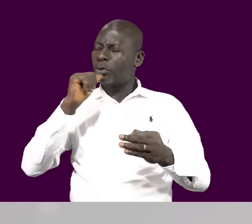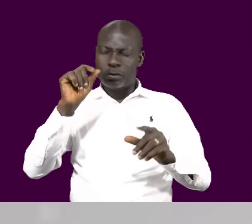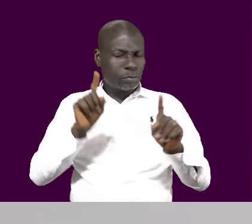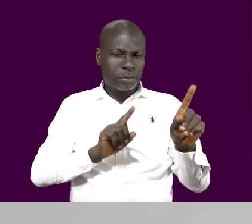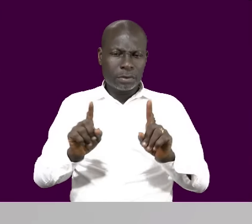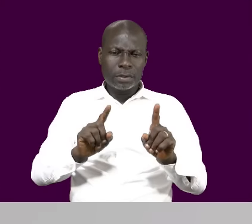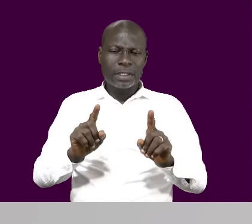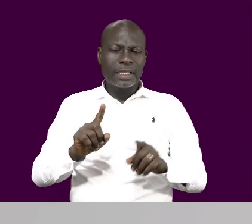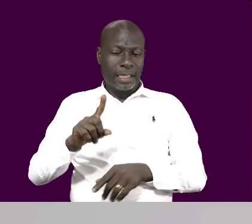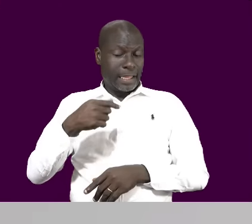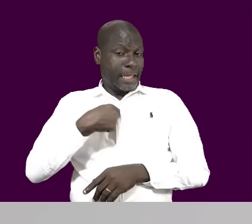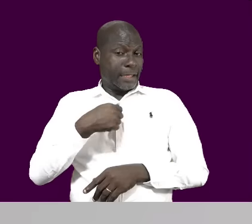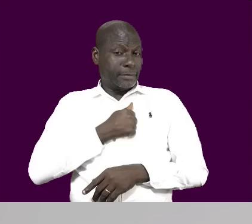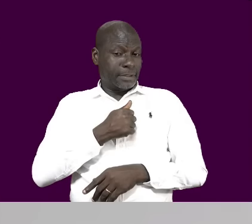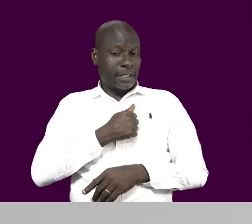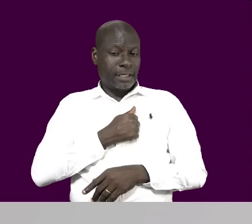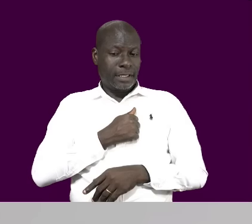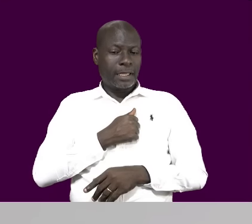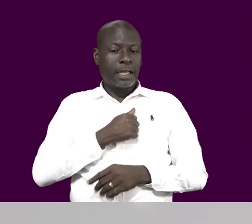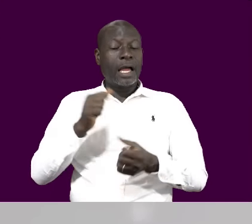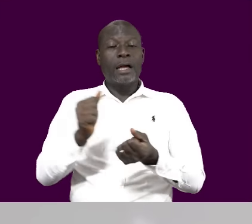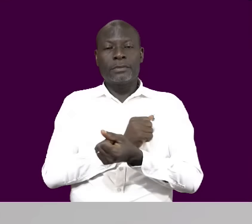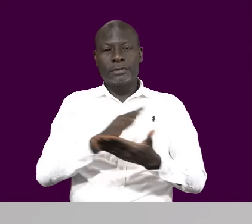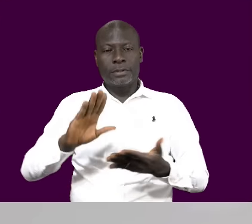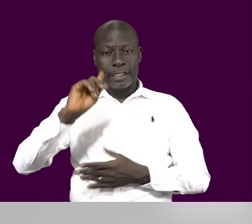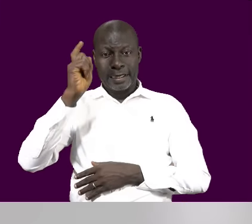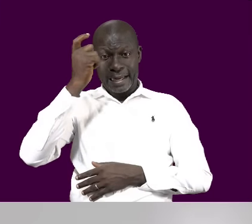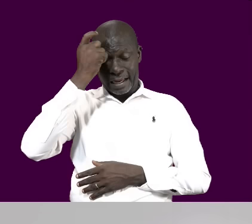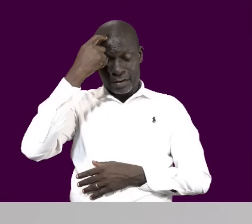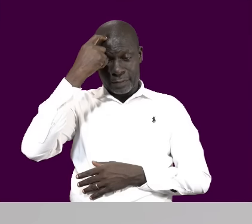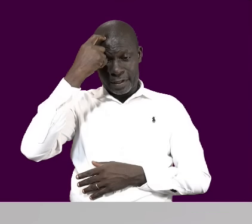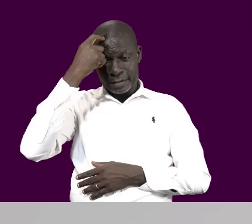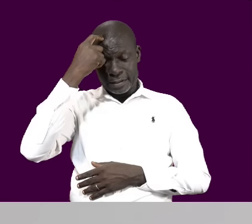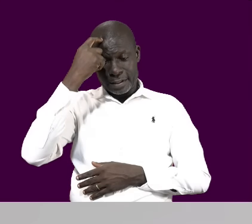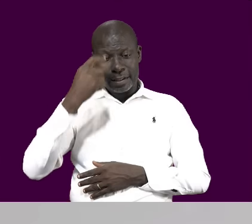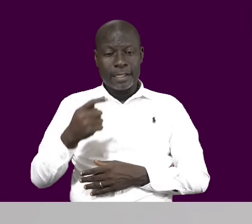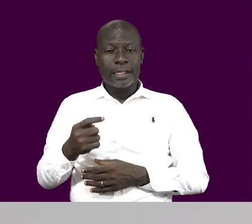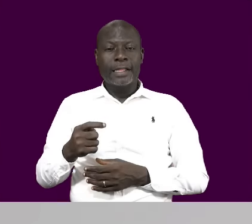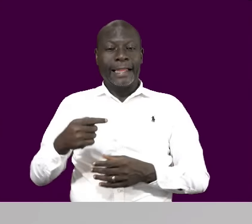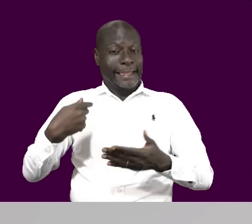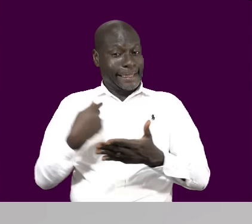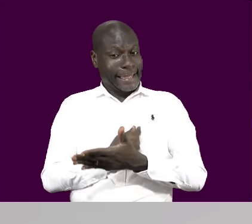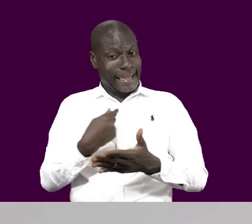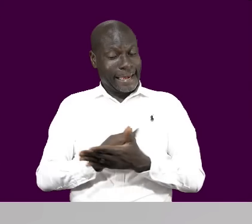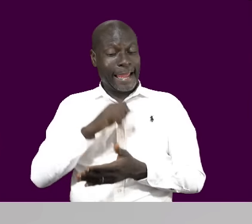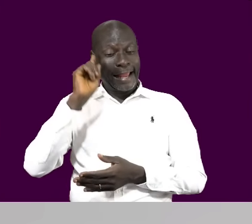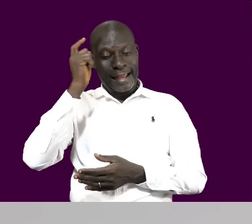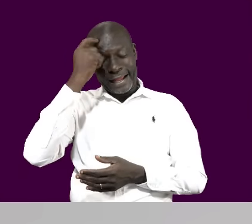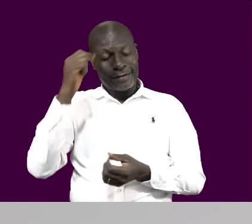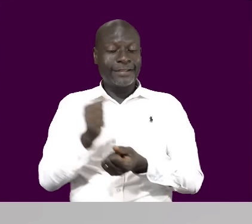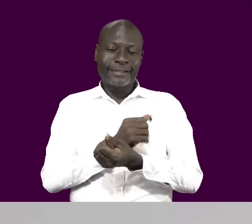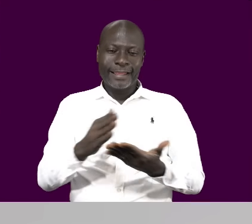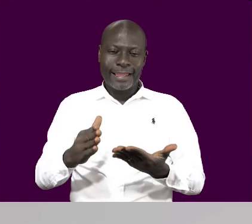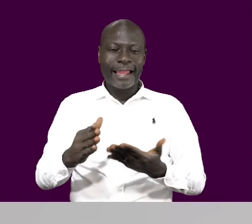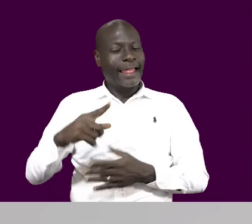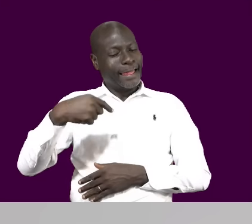wo ono ani nsemmu no na wagu yaman pani animu ase na wagu Ghana animu ase na wagu